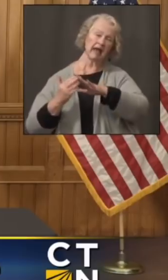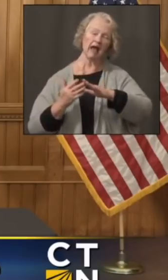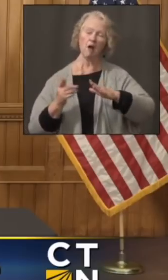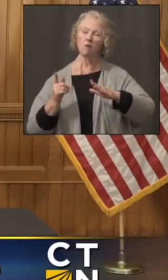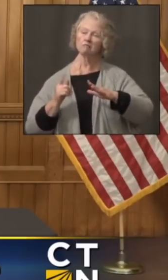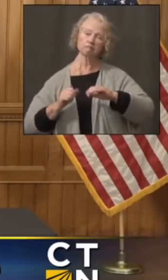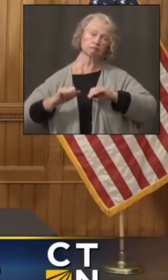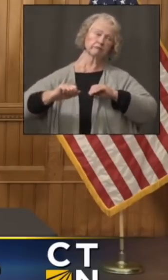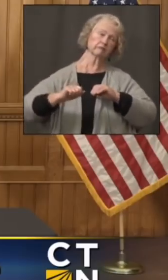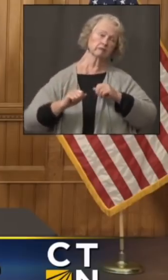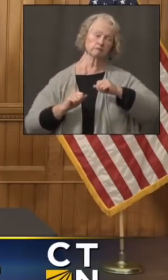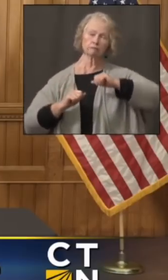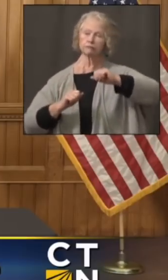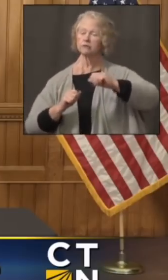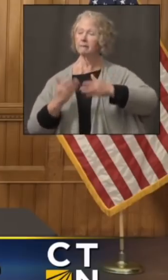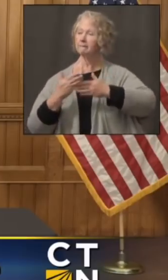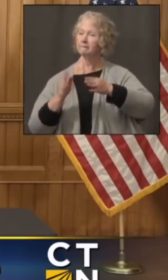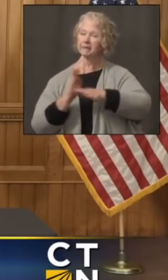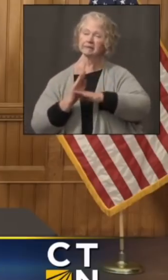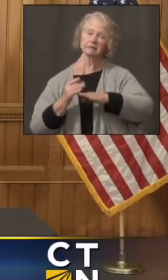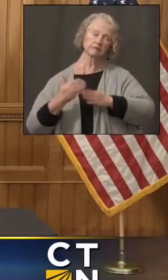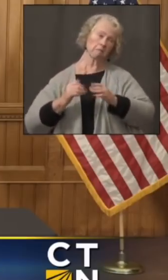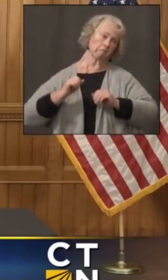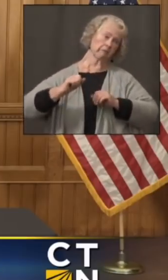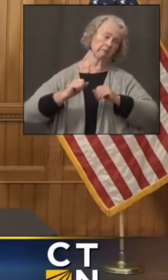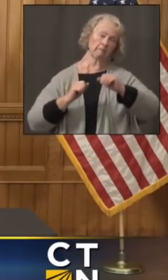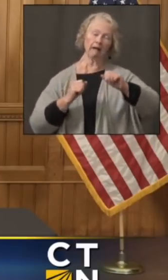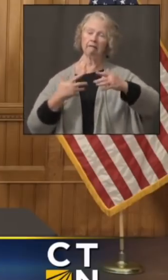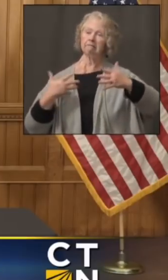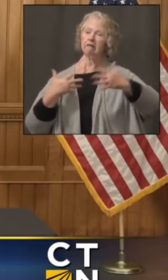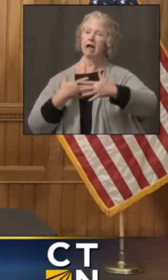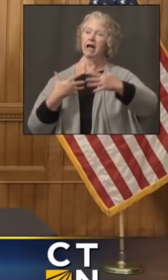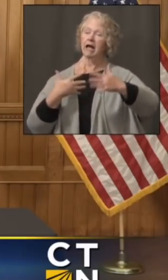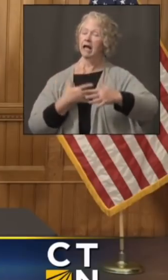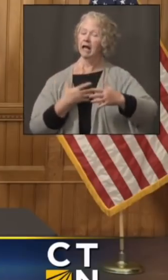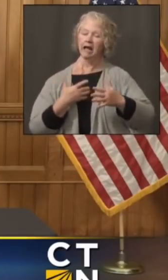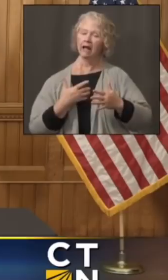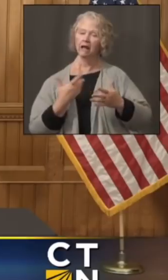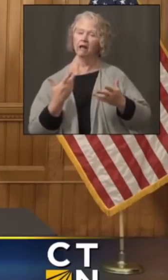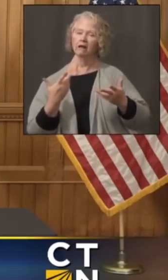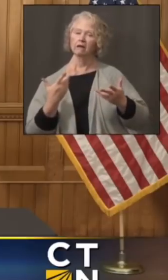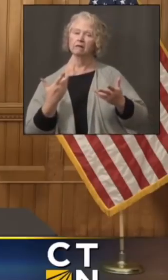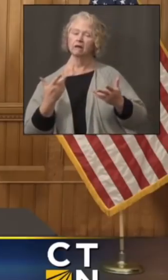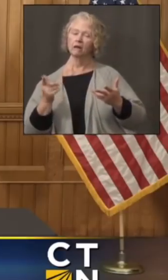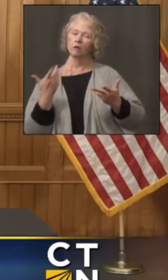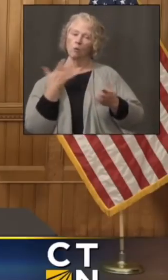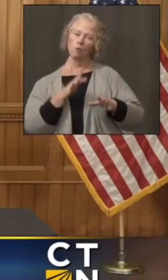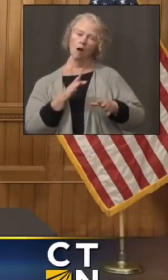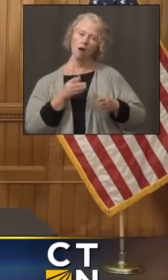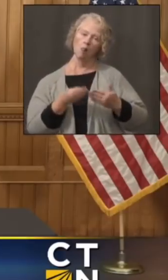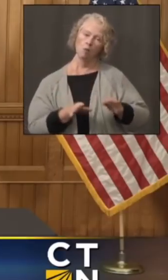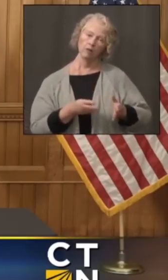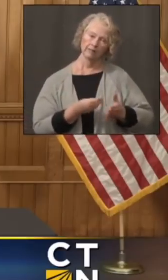step because of the consequences for businesses in those communities. Why don't you take that, Jim?